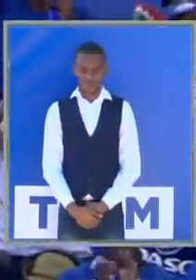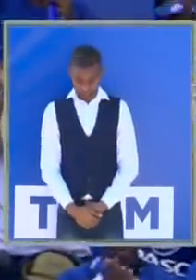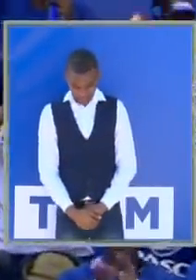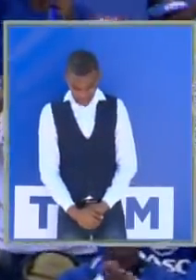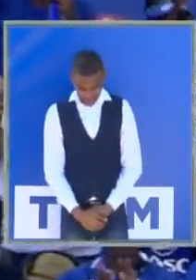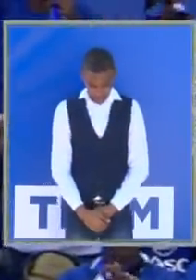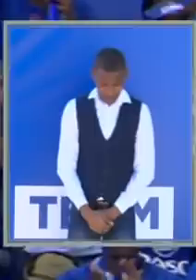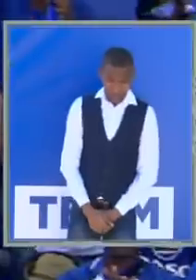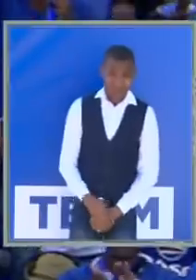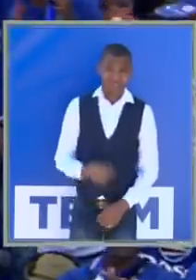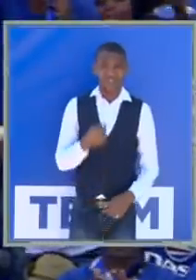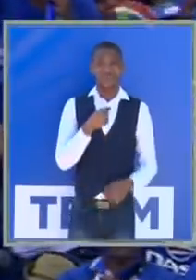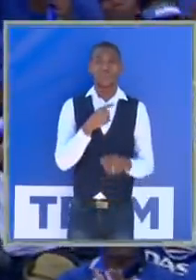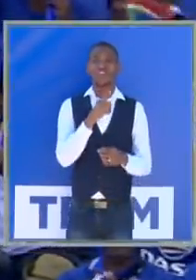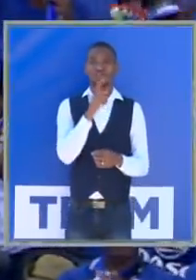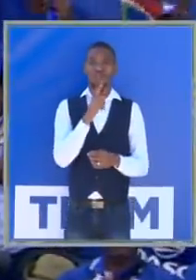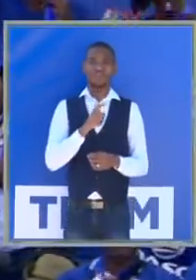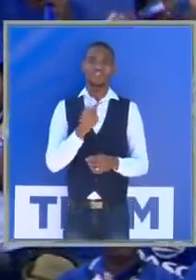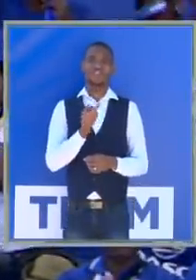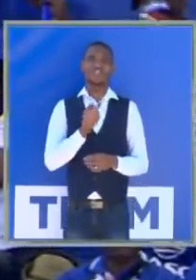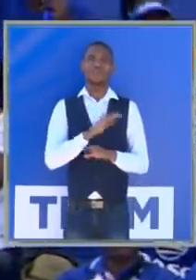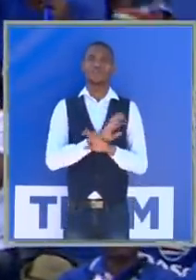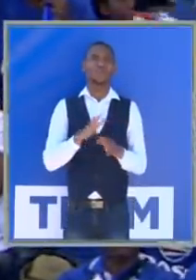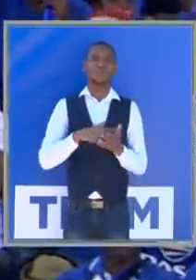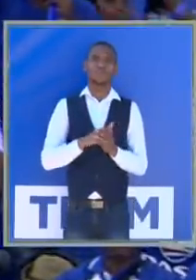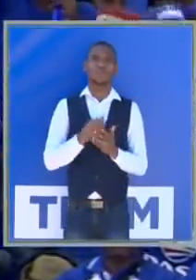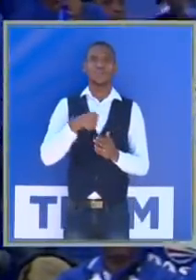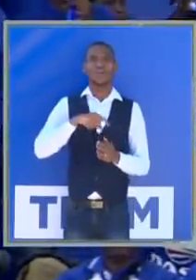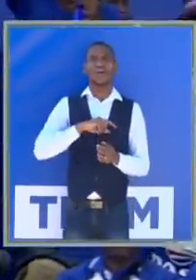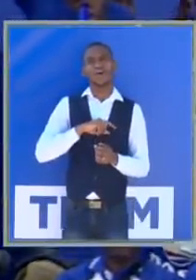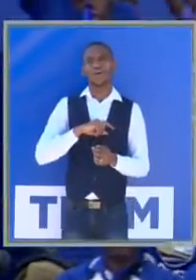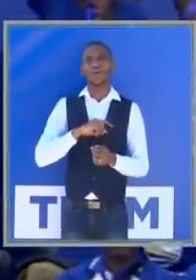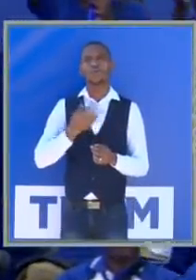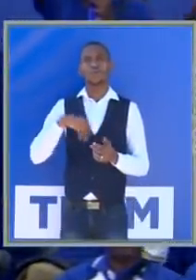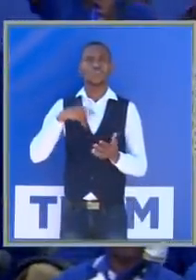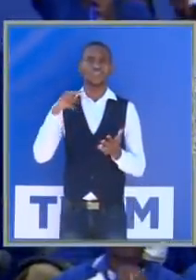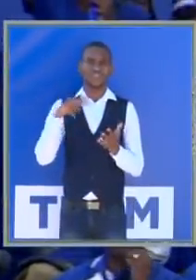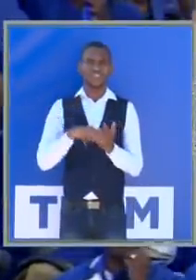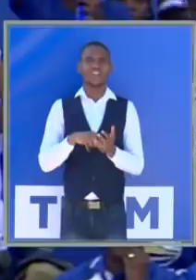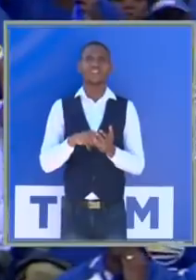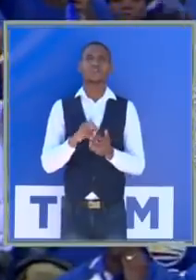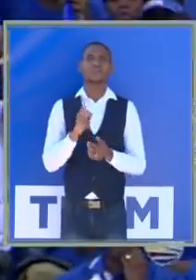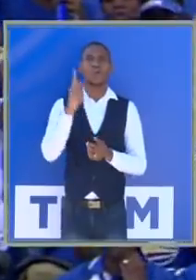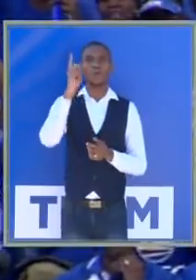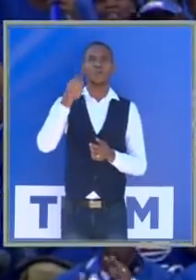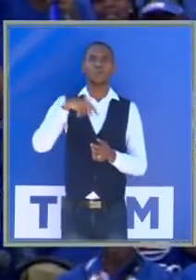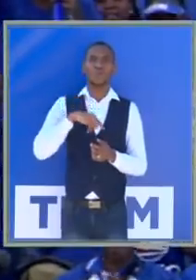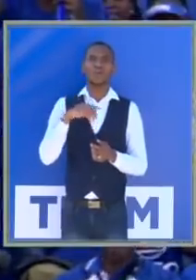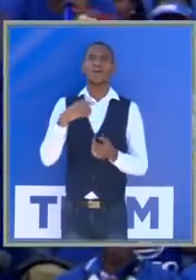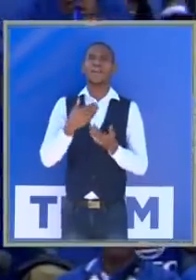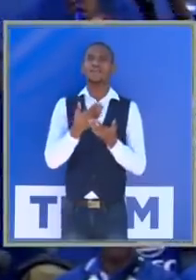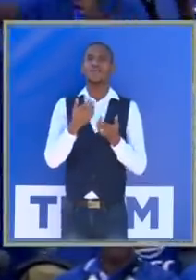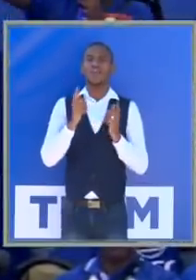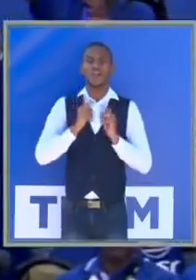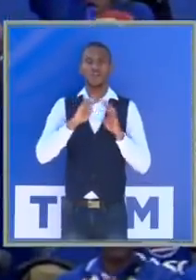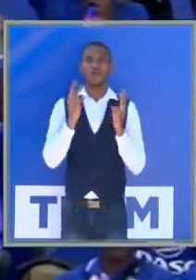You can say to yourself, we're not going to weaken our resolve. We're going to stand tall, and we're going to let the world know